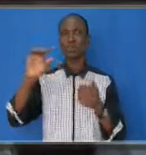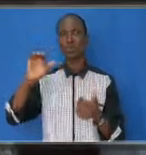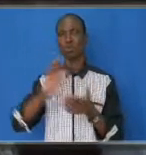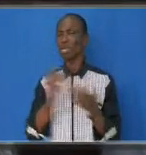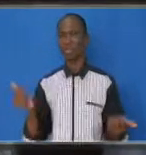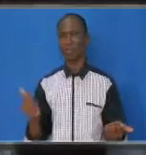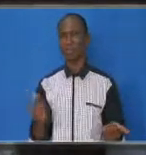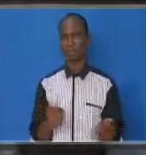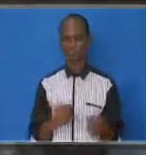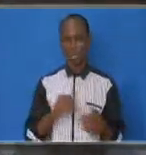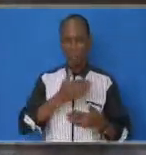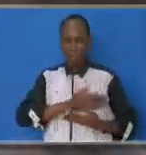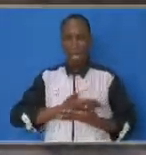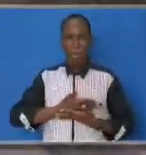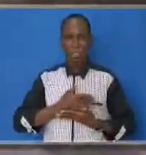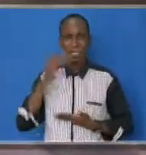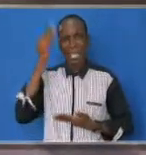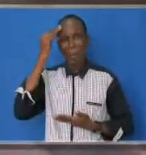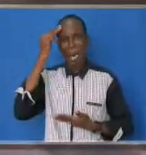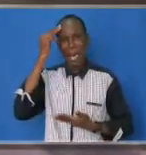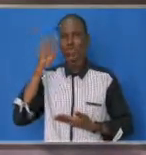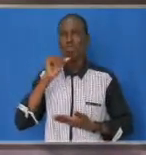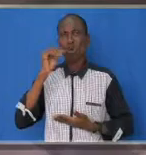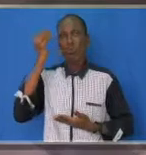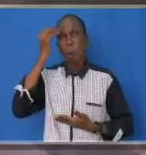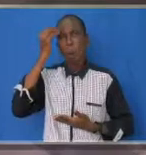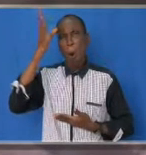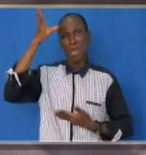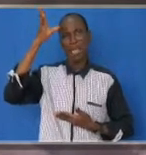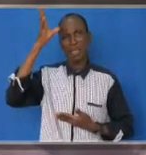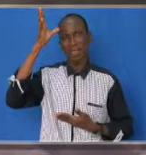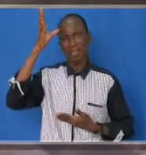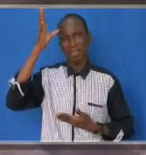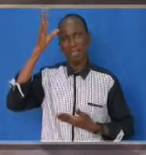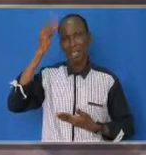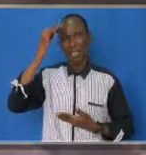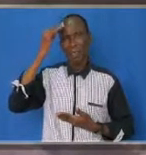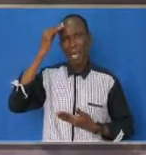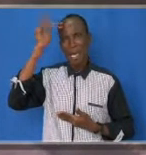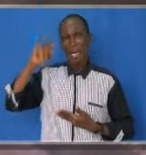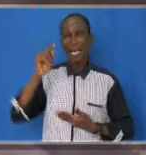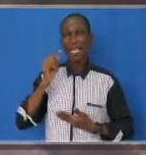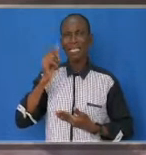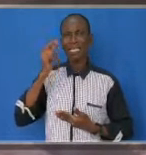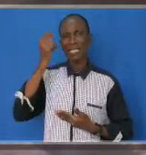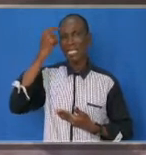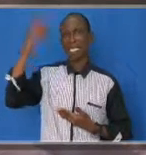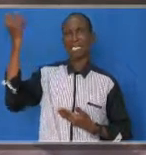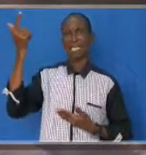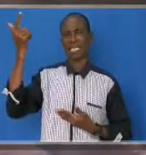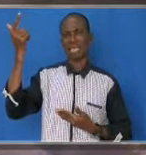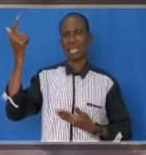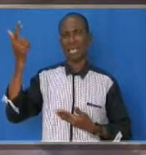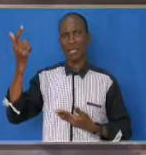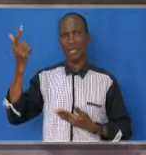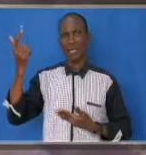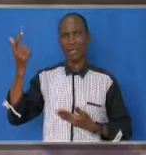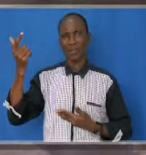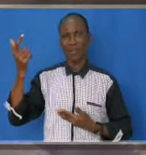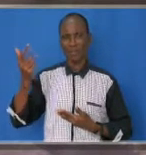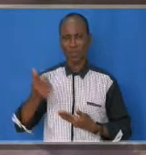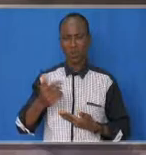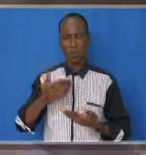you overlook a single thing, you destroy the whole interpretation of Scripture.